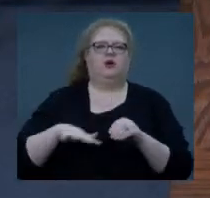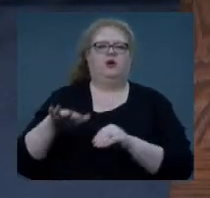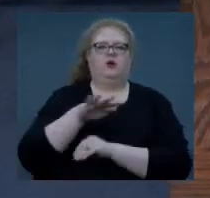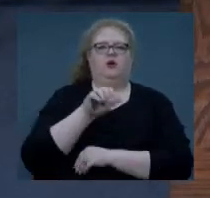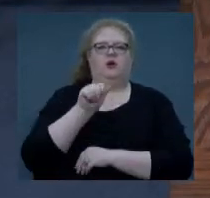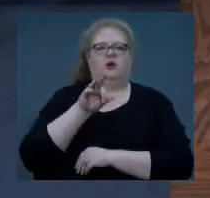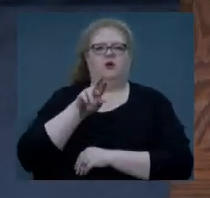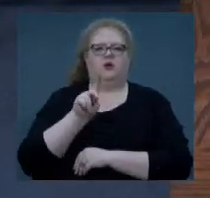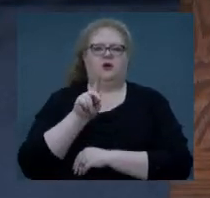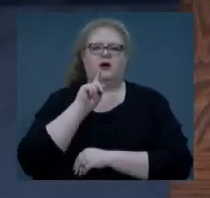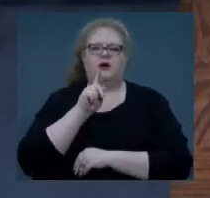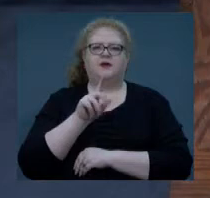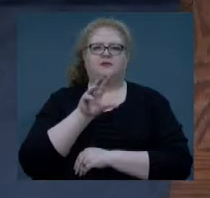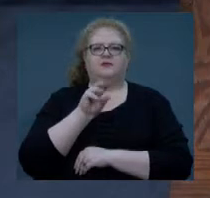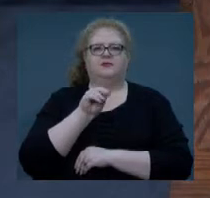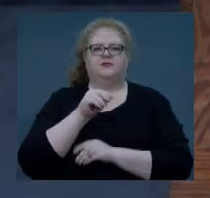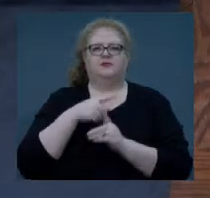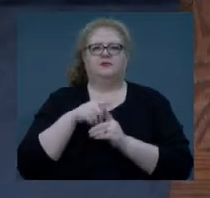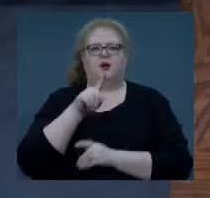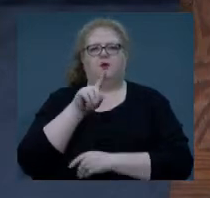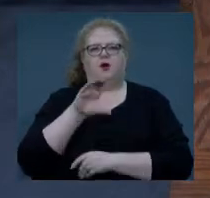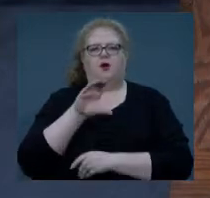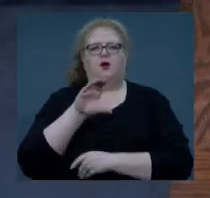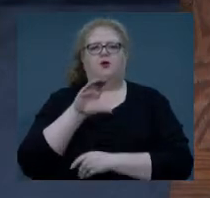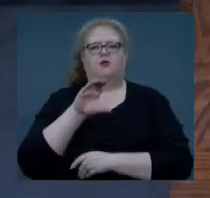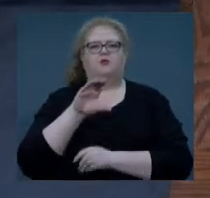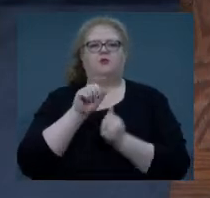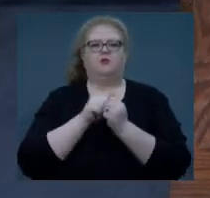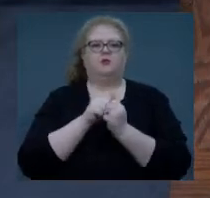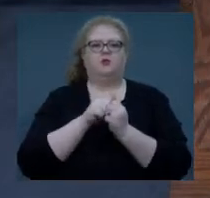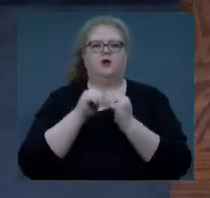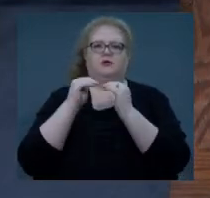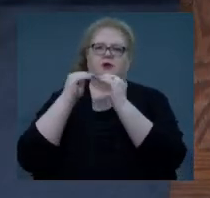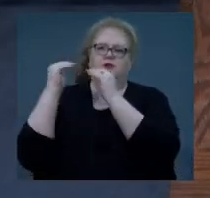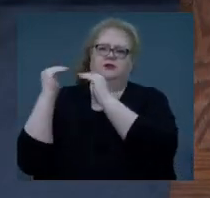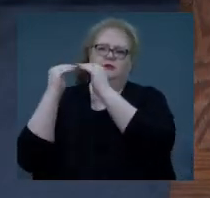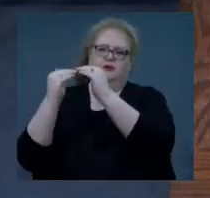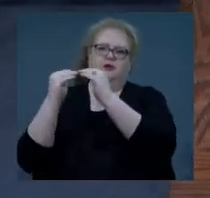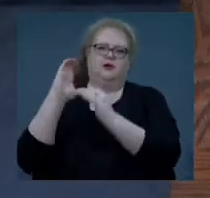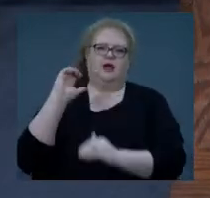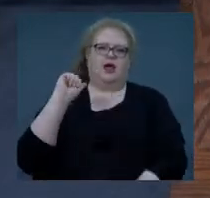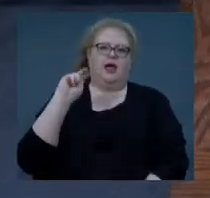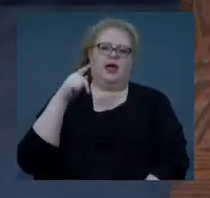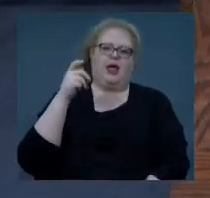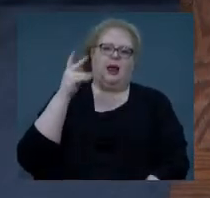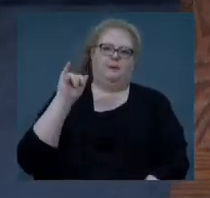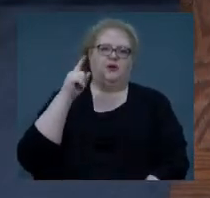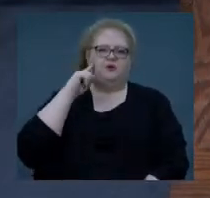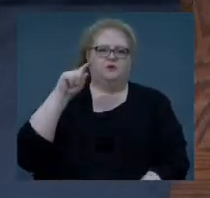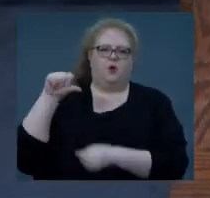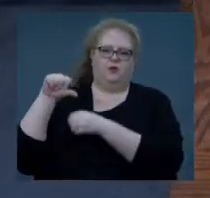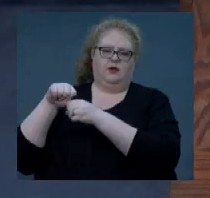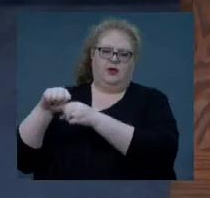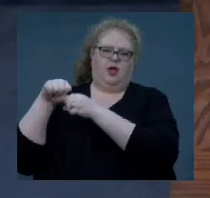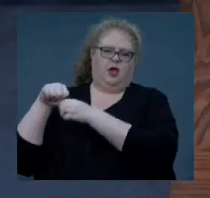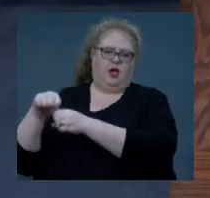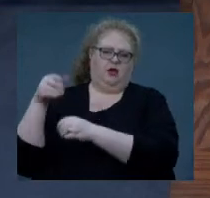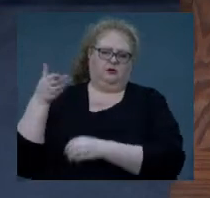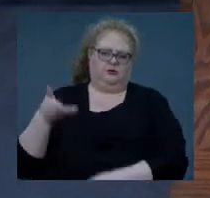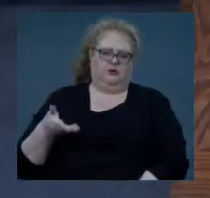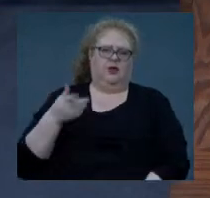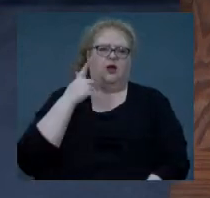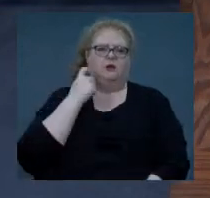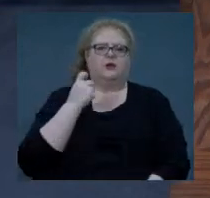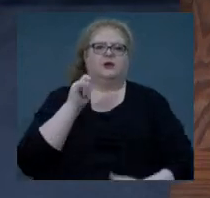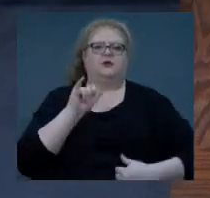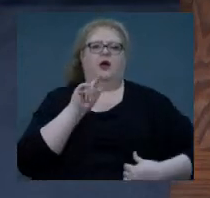It's approximately a 50 by 100 foot convenience store with attached canopy for gas pumps. And because that is considered as a multiple